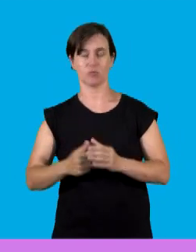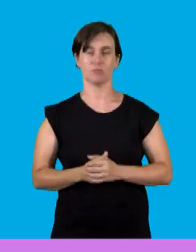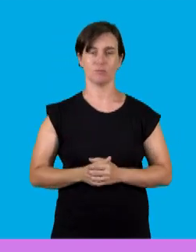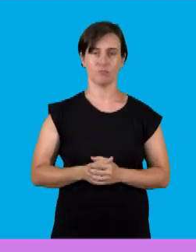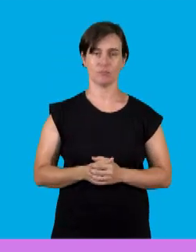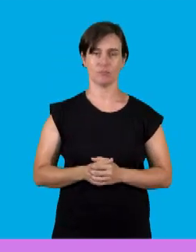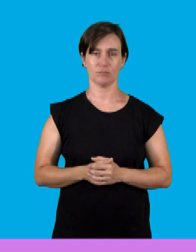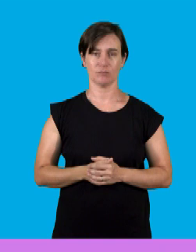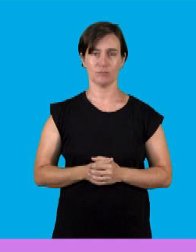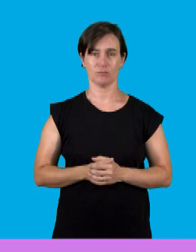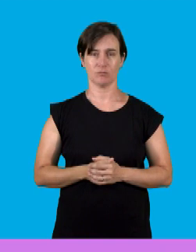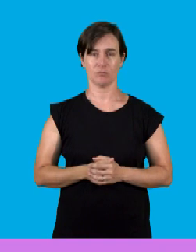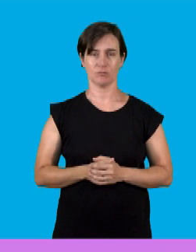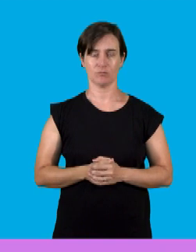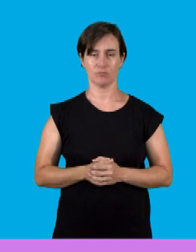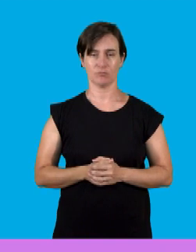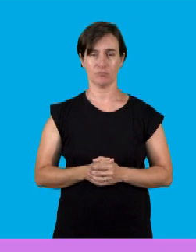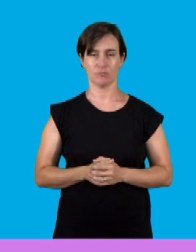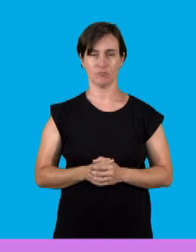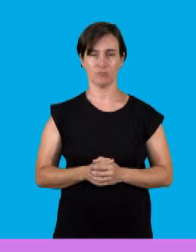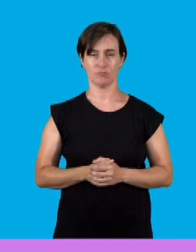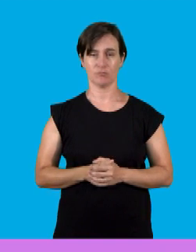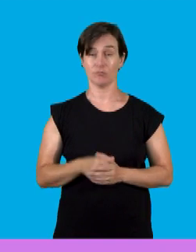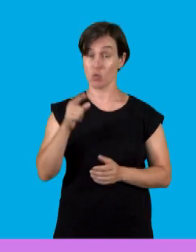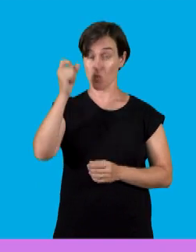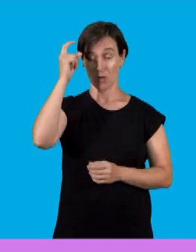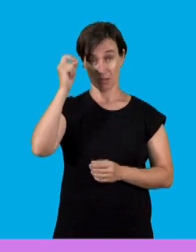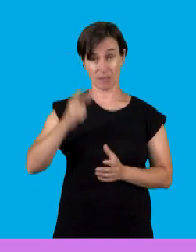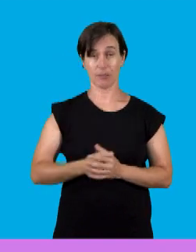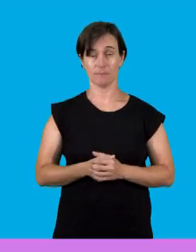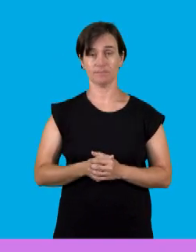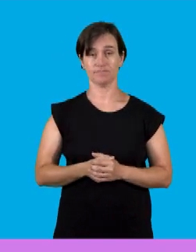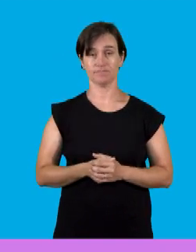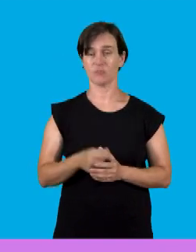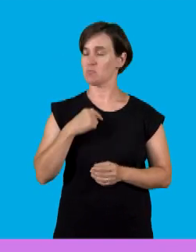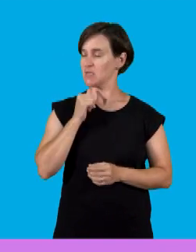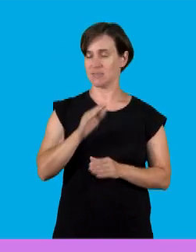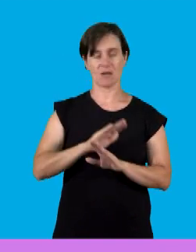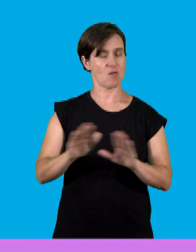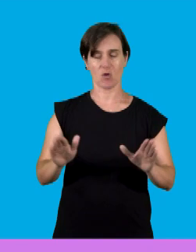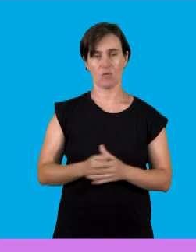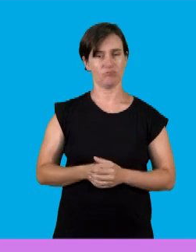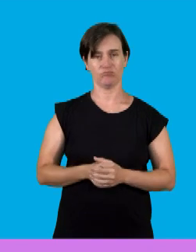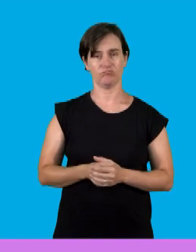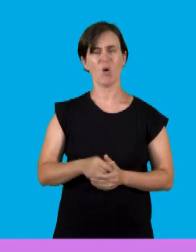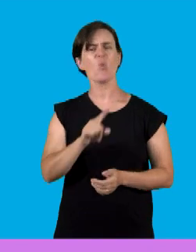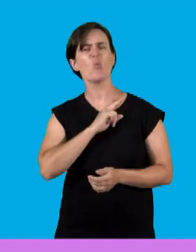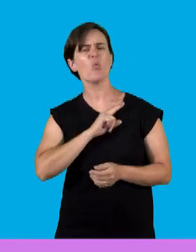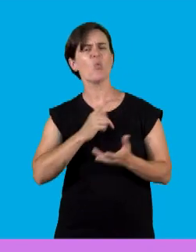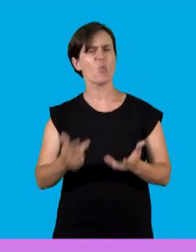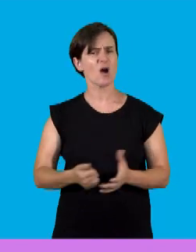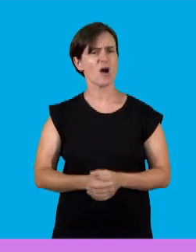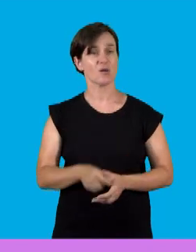tax threshold. Are we clear on that? So I said no. You don't have to pay tax.